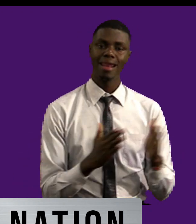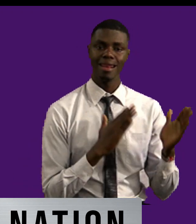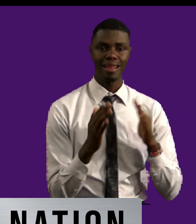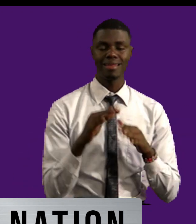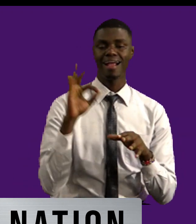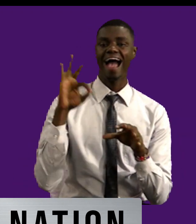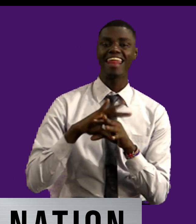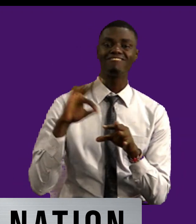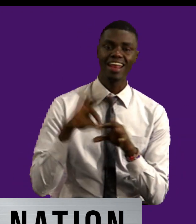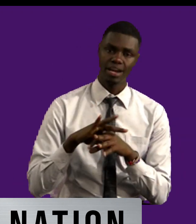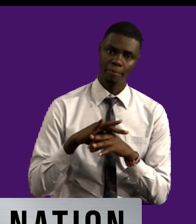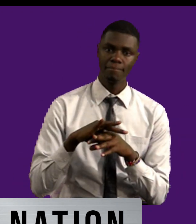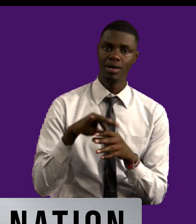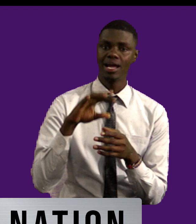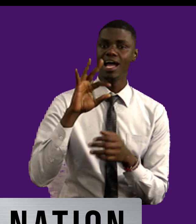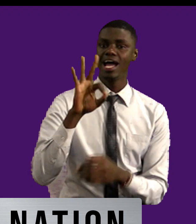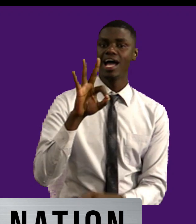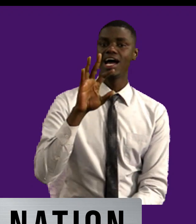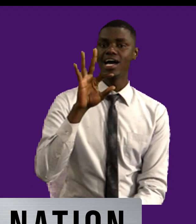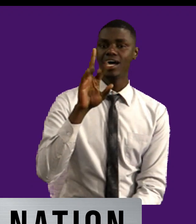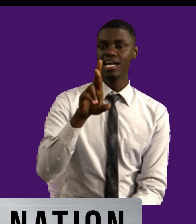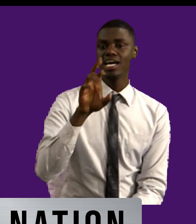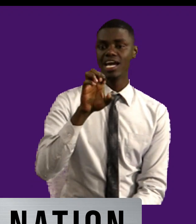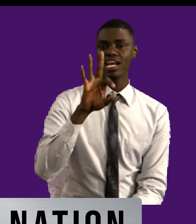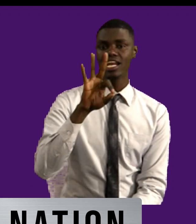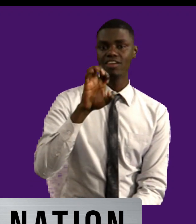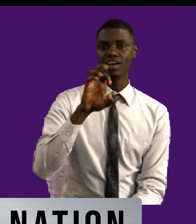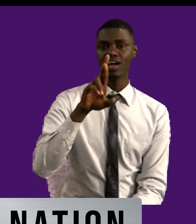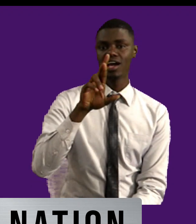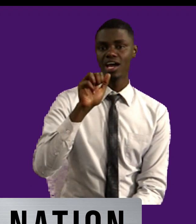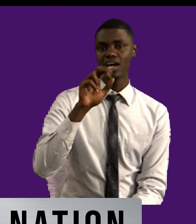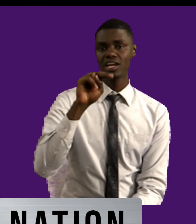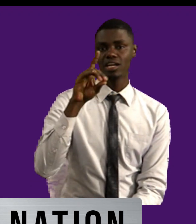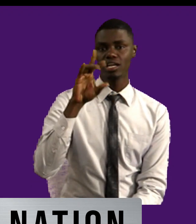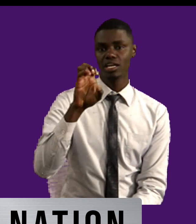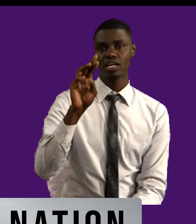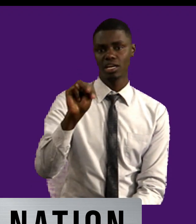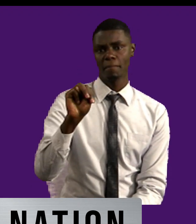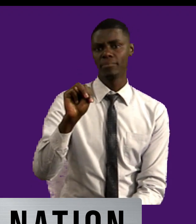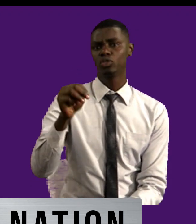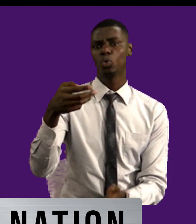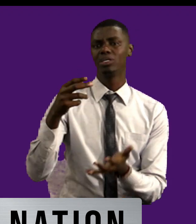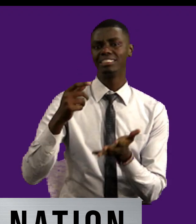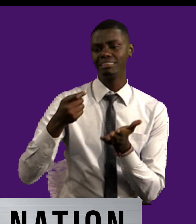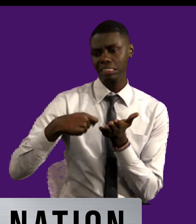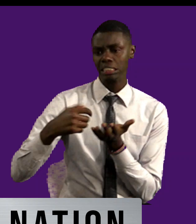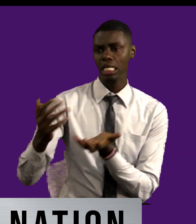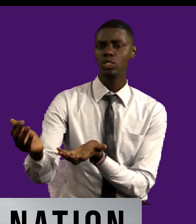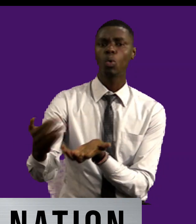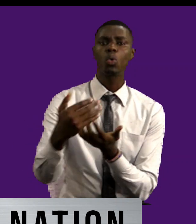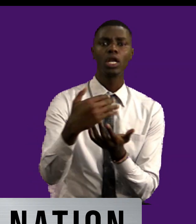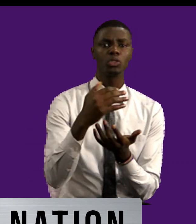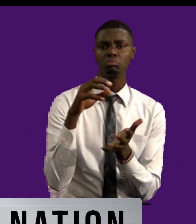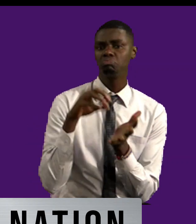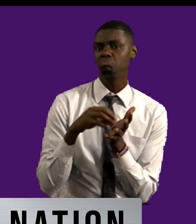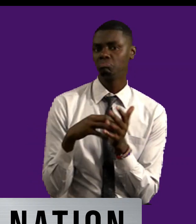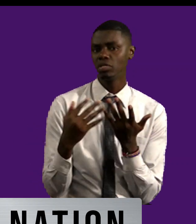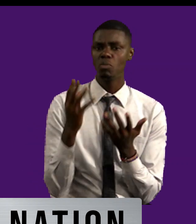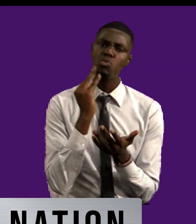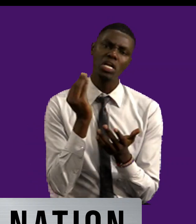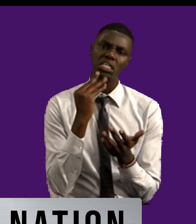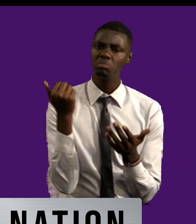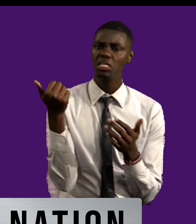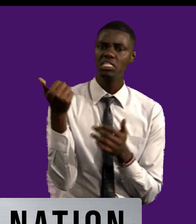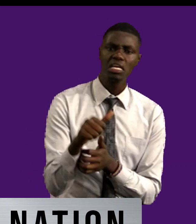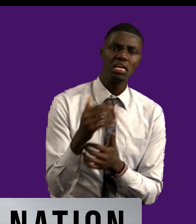Is sure, it so? Sure. What is the status of the signature collection? I mean, are you experiencing